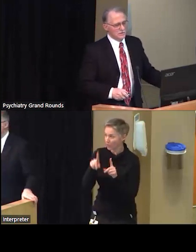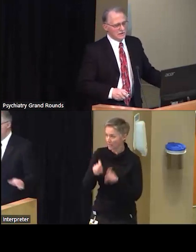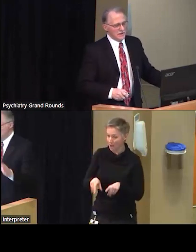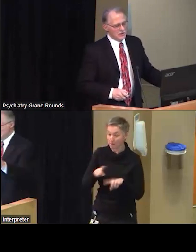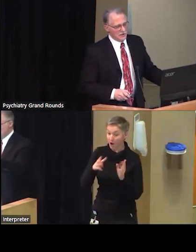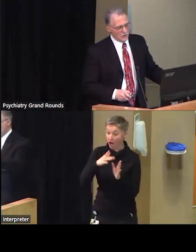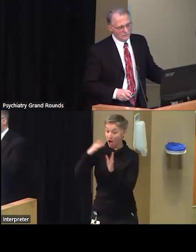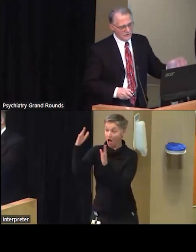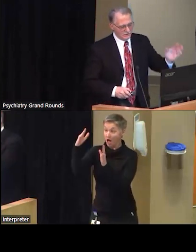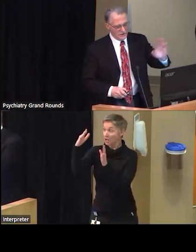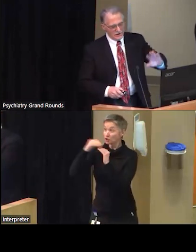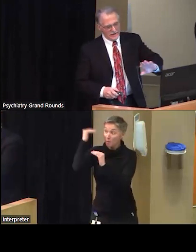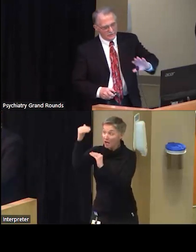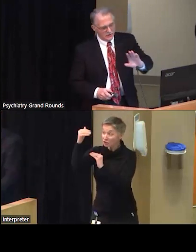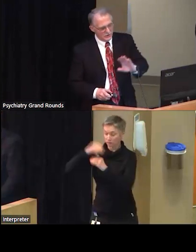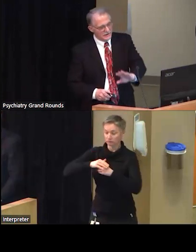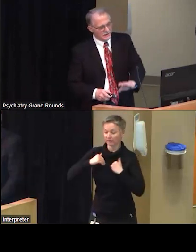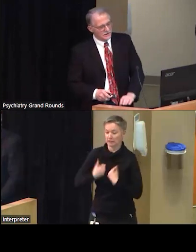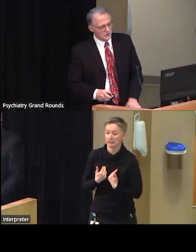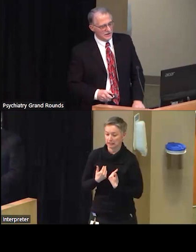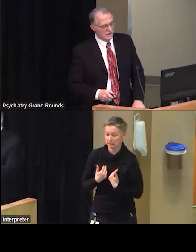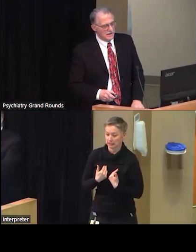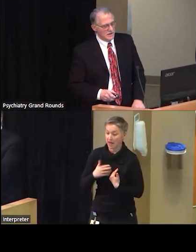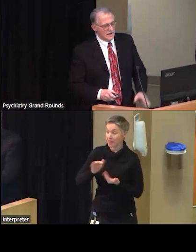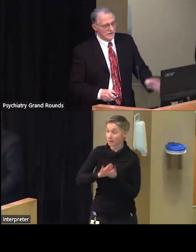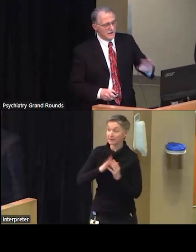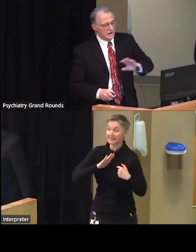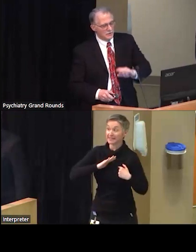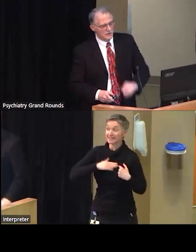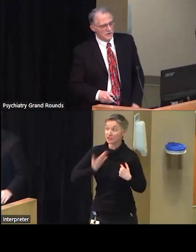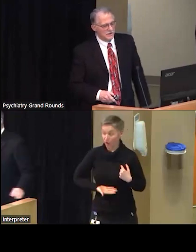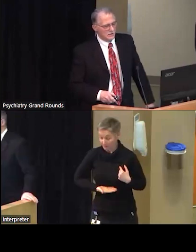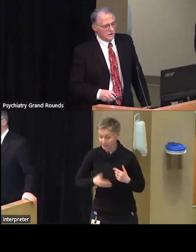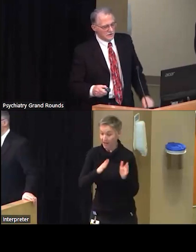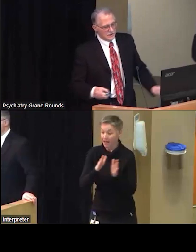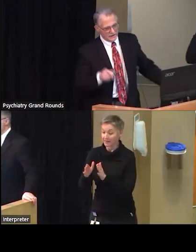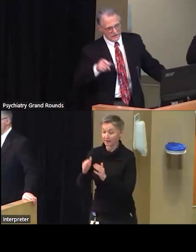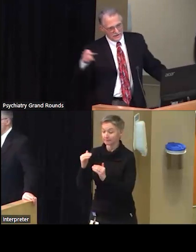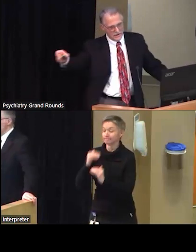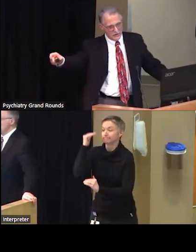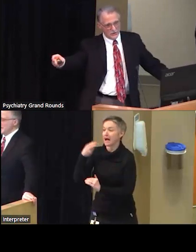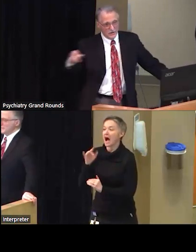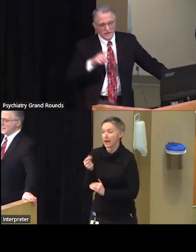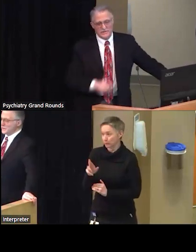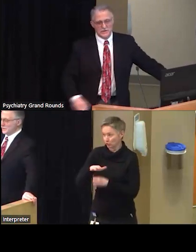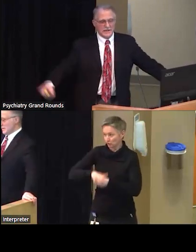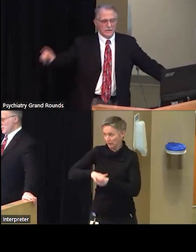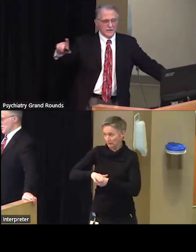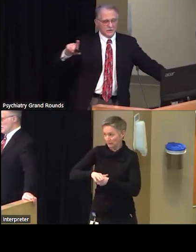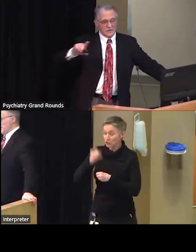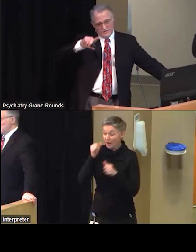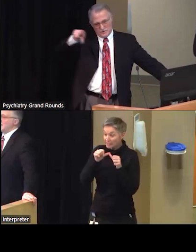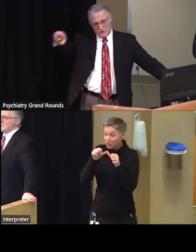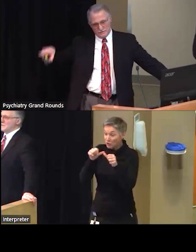current expectations go up, fatigue happens, you're into distress, and then hyperstress. So to understand as it continues, if it's